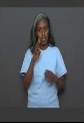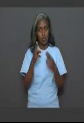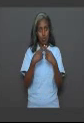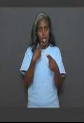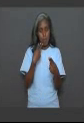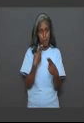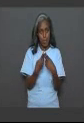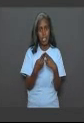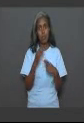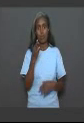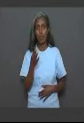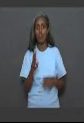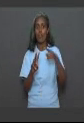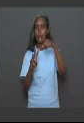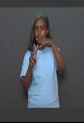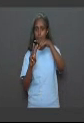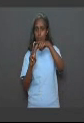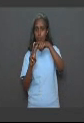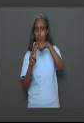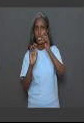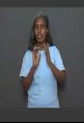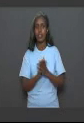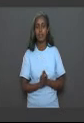multiple of pi.